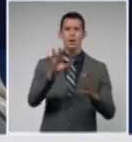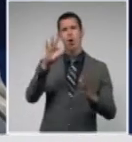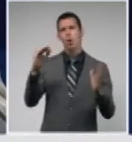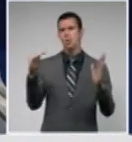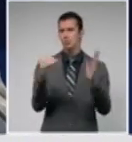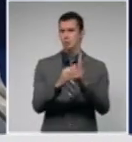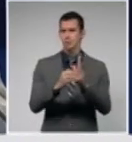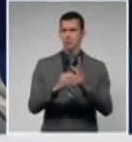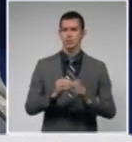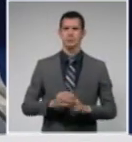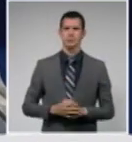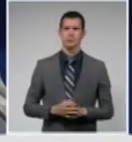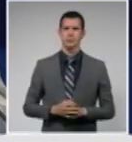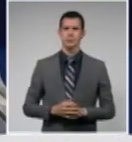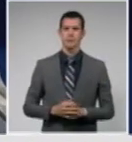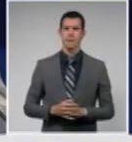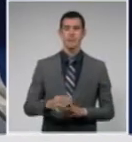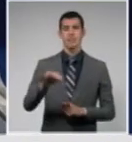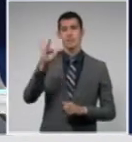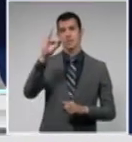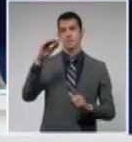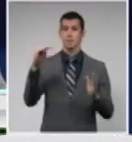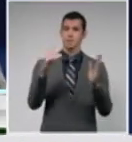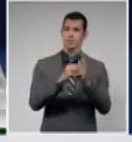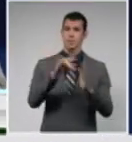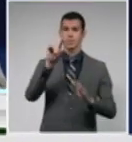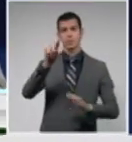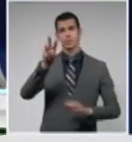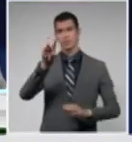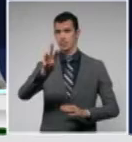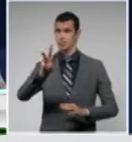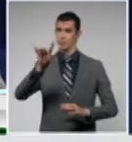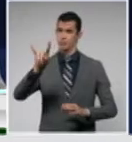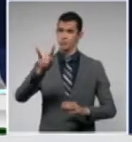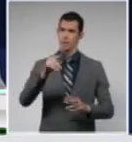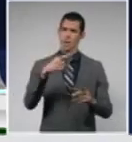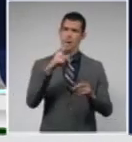Yesterday, we processed almost 8,000 samples,